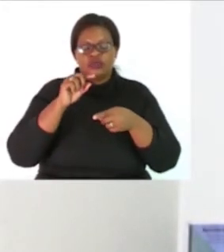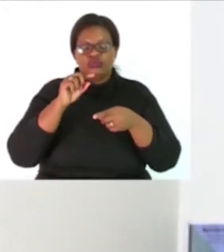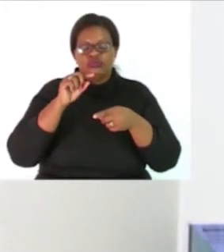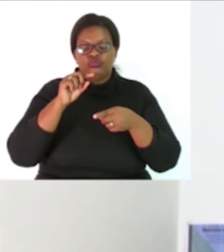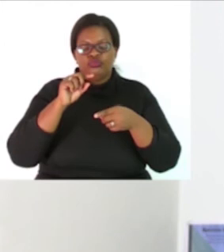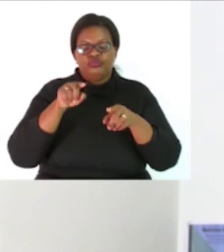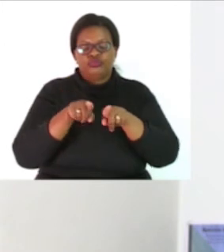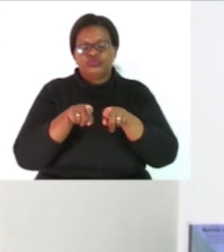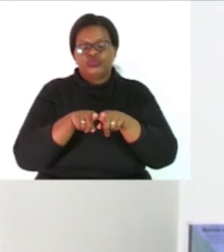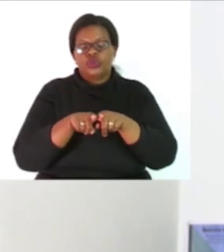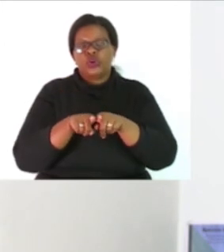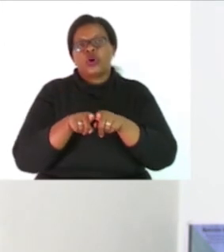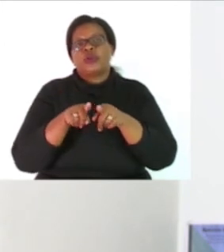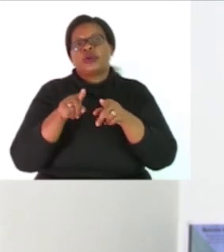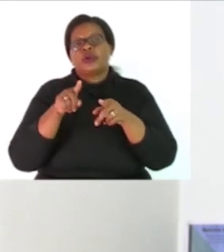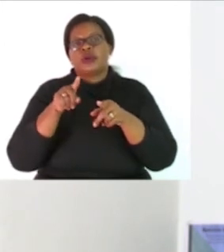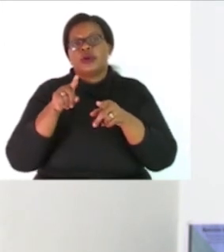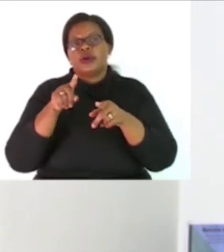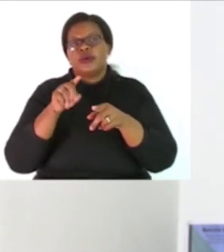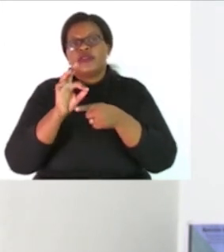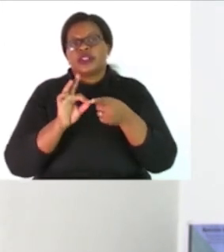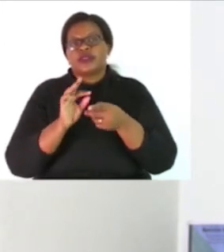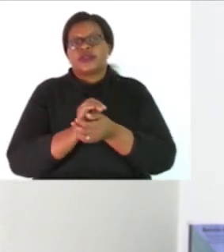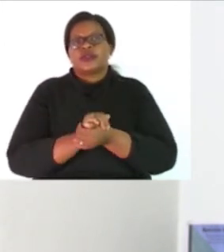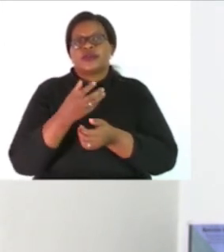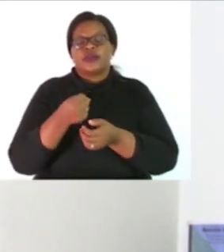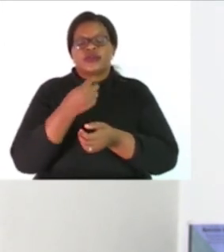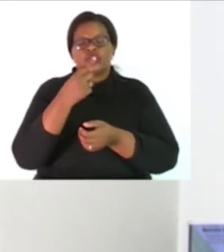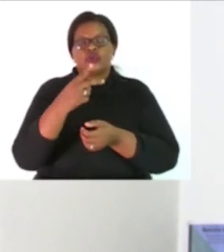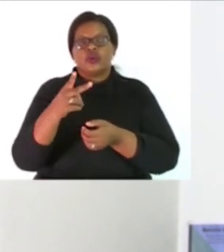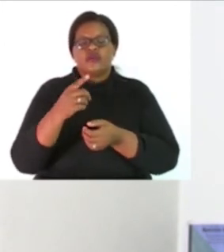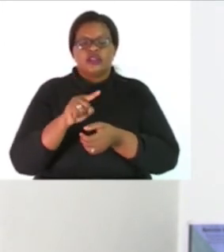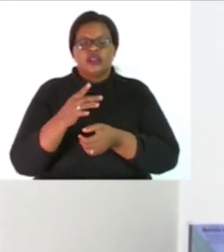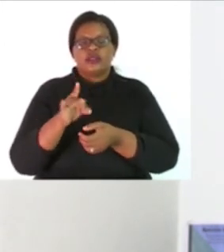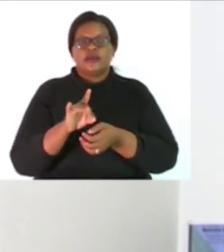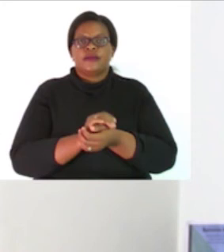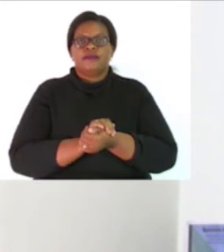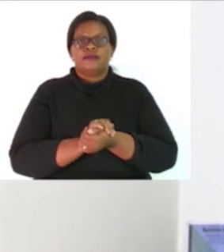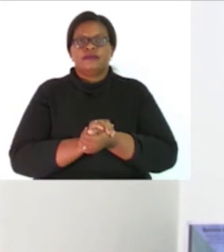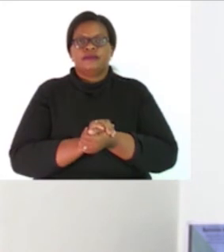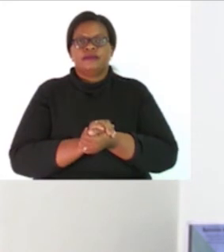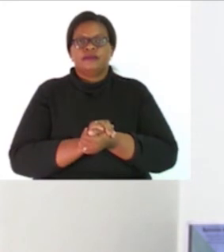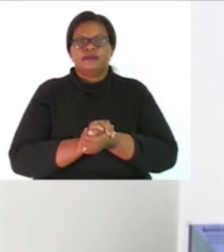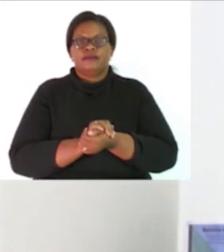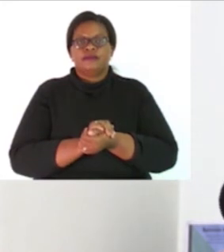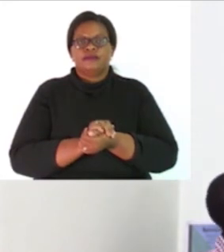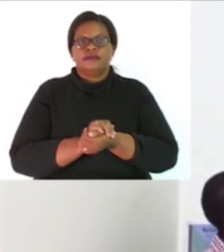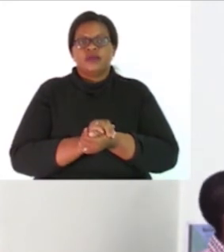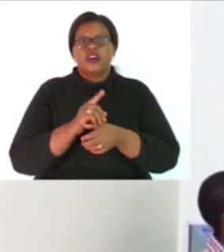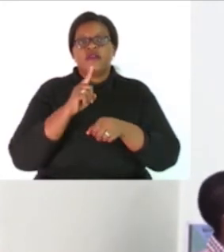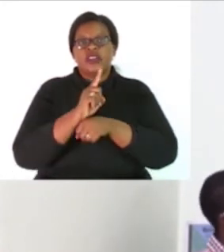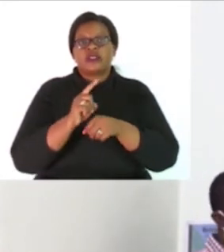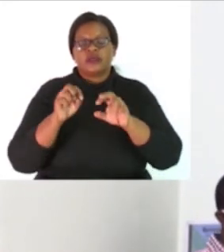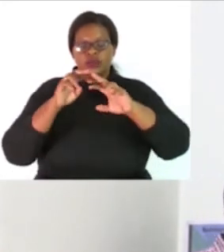So here I have the number 12 and the number 18, okay? Now, the first thing I need to do is to find their